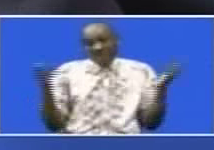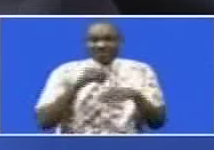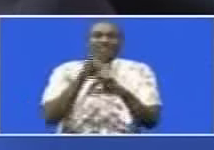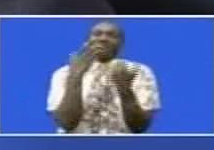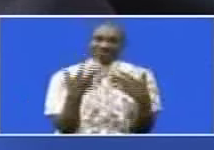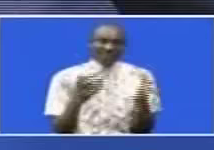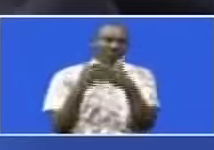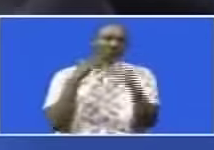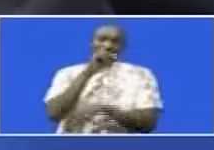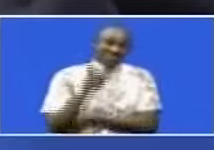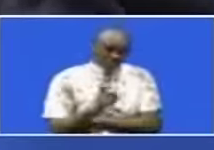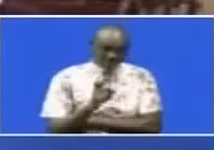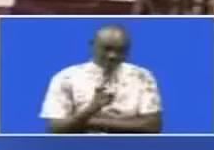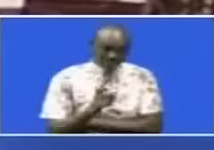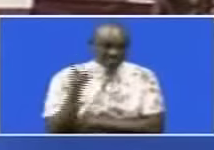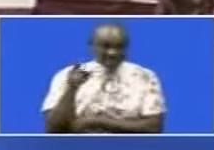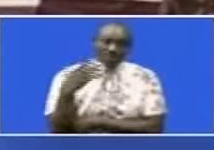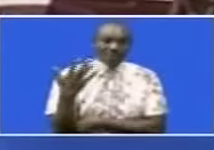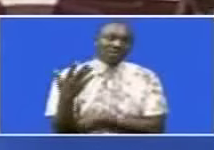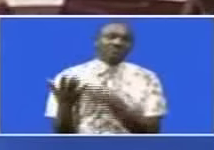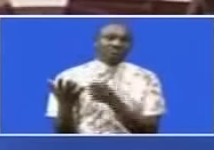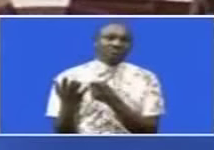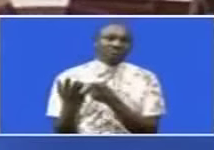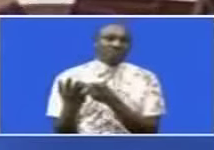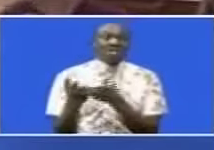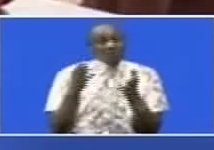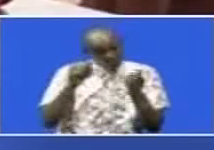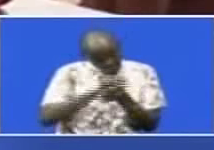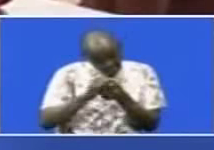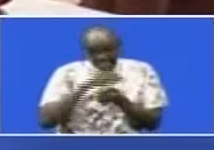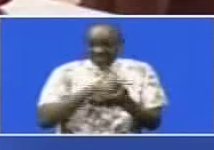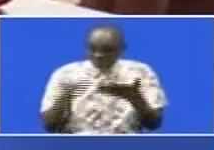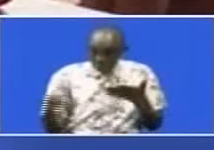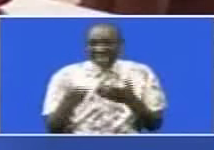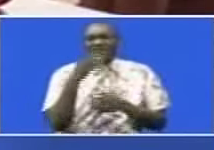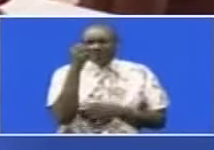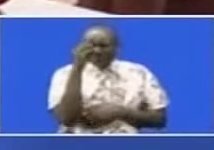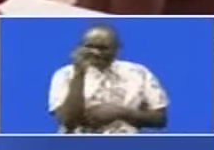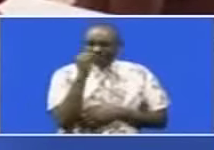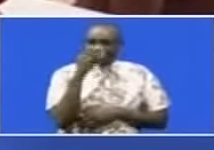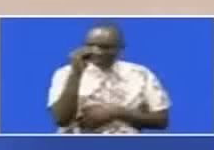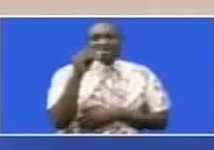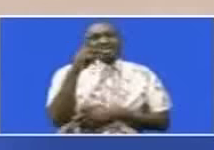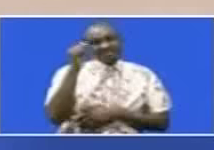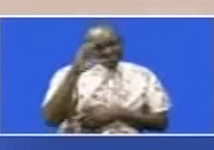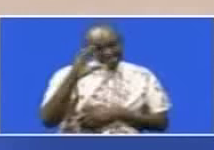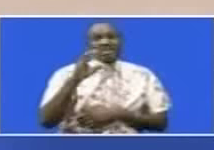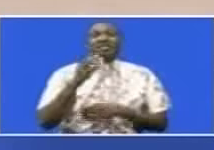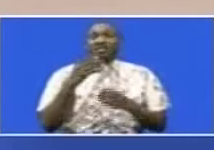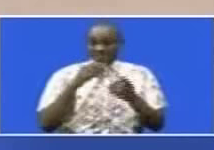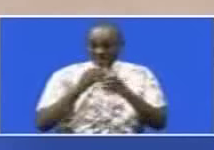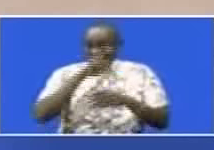papers, especially this week. By Friday this week, 50 KCSE papers had been done by